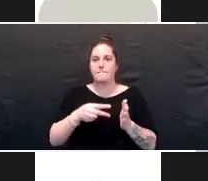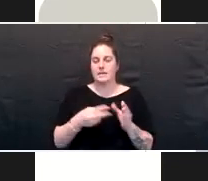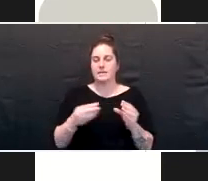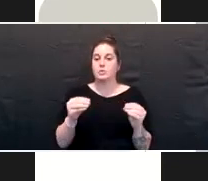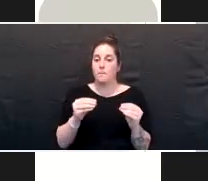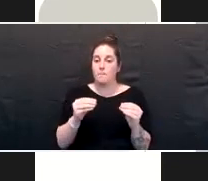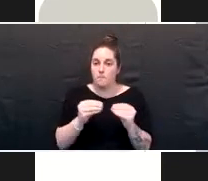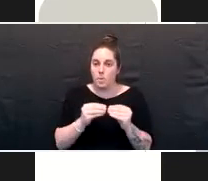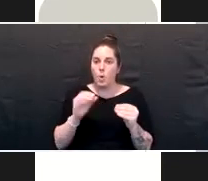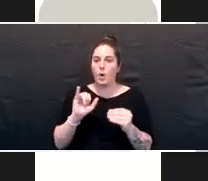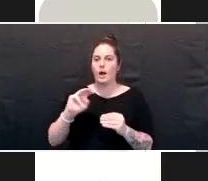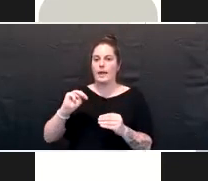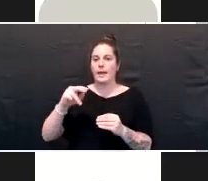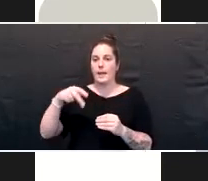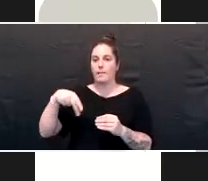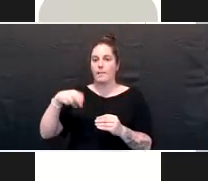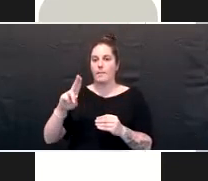change in momentum.